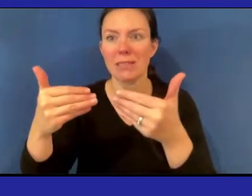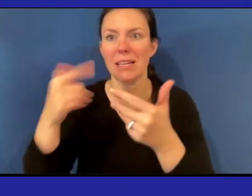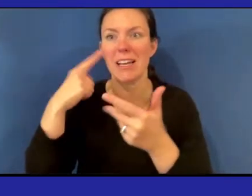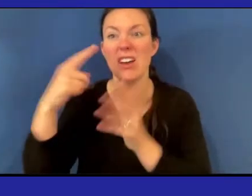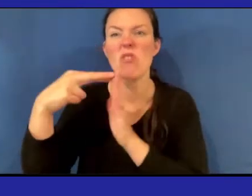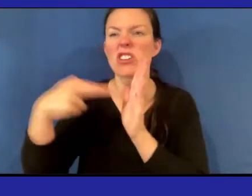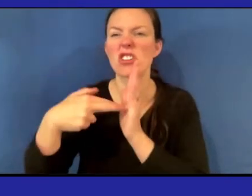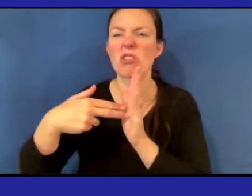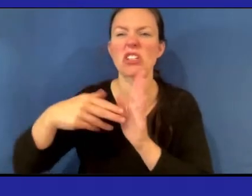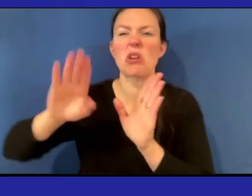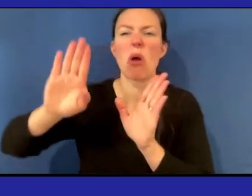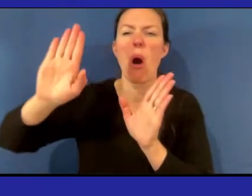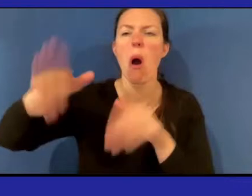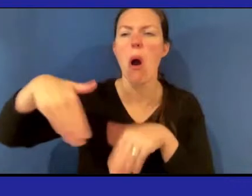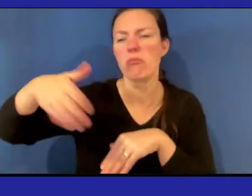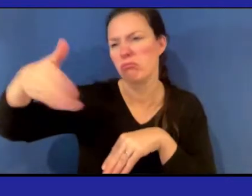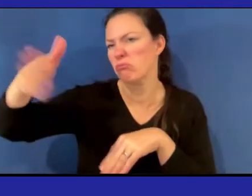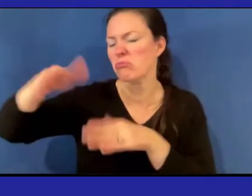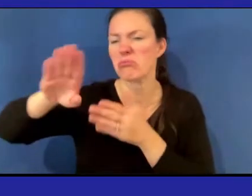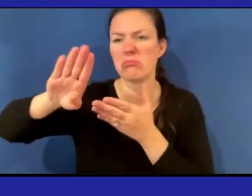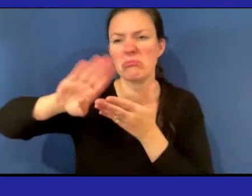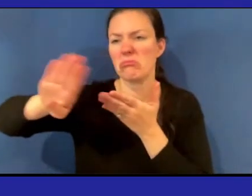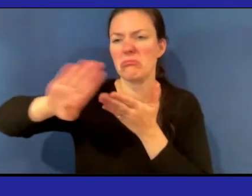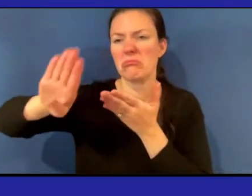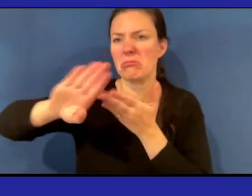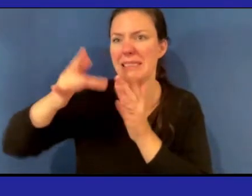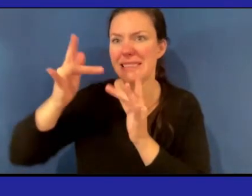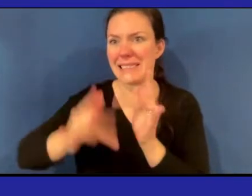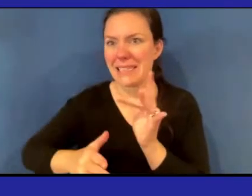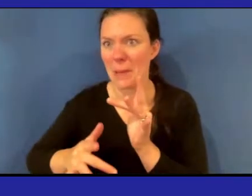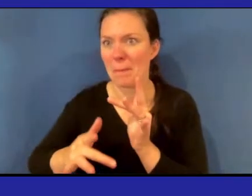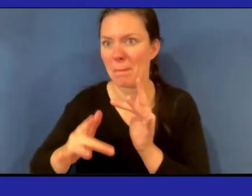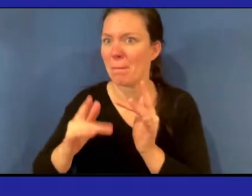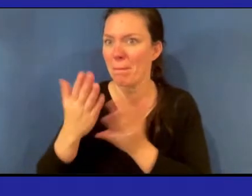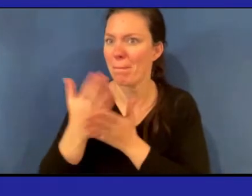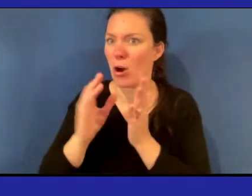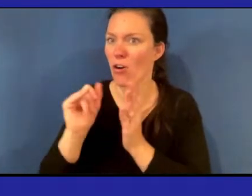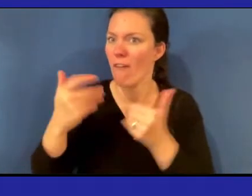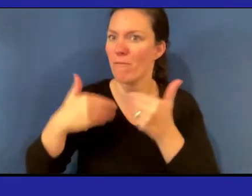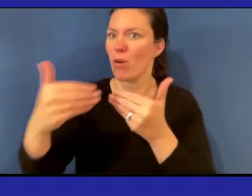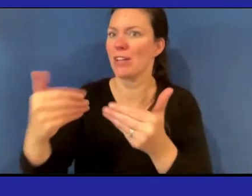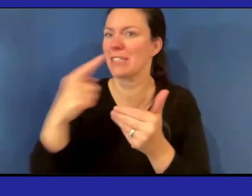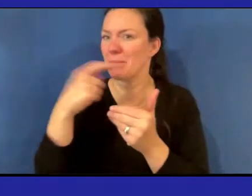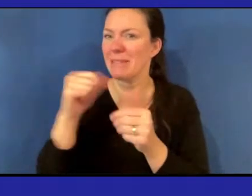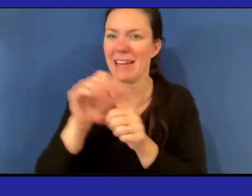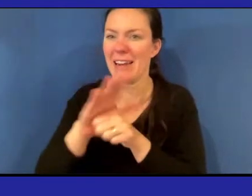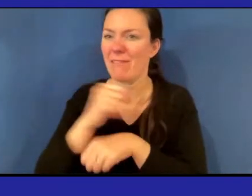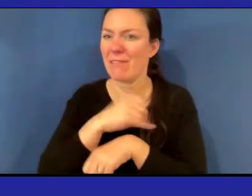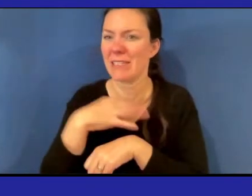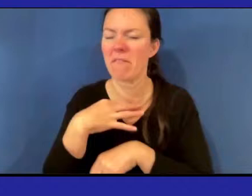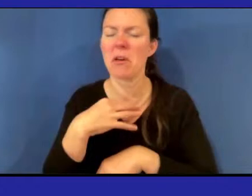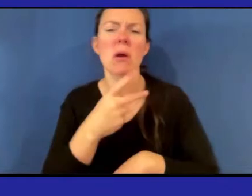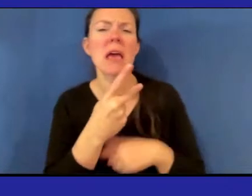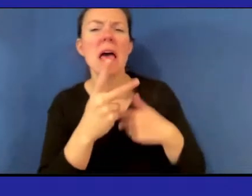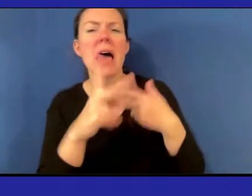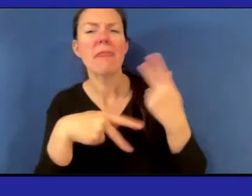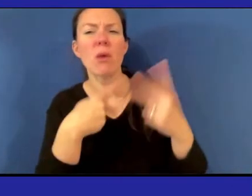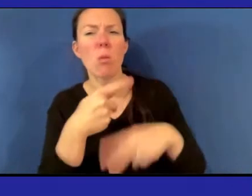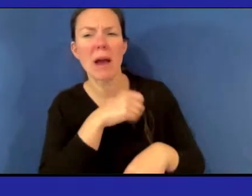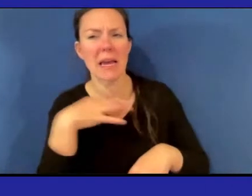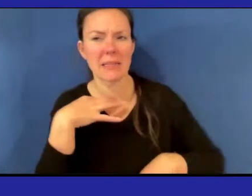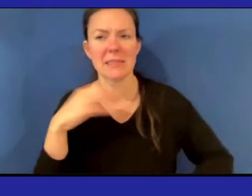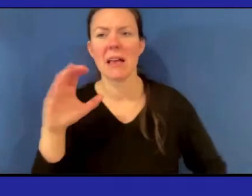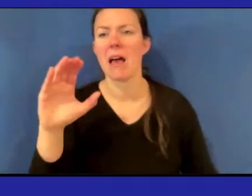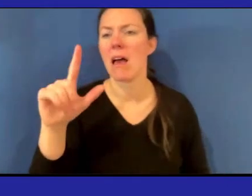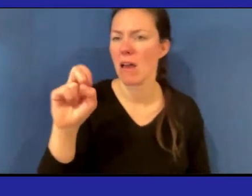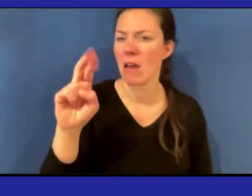And what's the staff, like, what kind of staff, like, what staff, like, what kind of staff are they? Are they clerical, or are they, The clerical that does the registration?